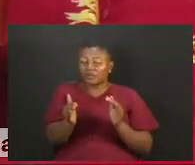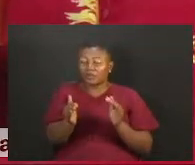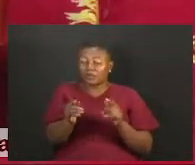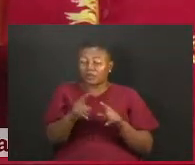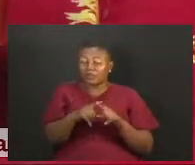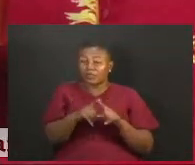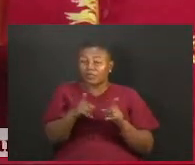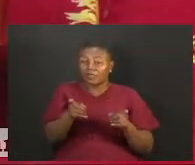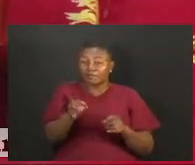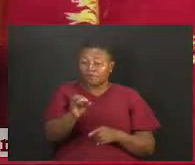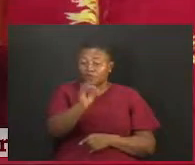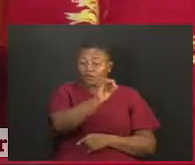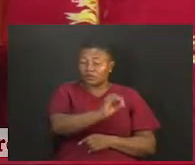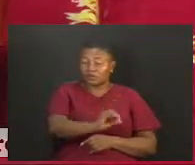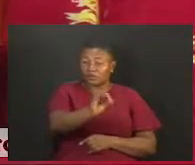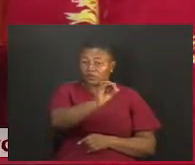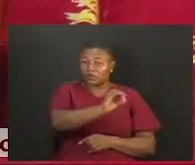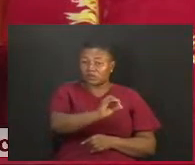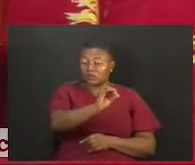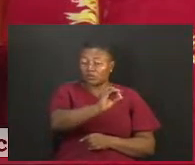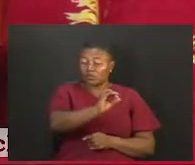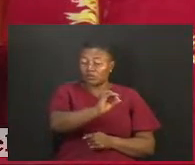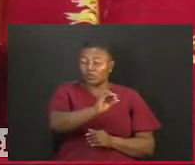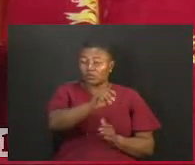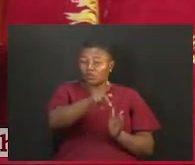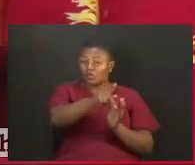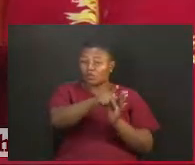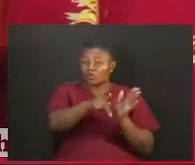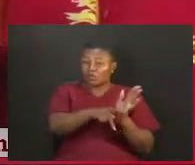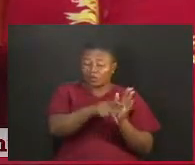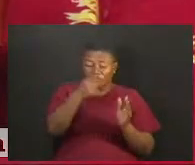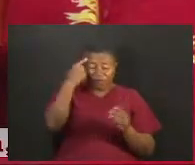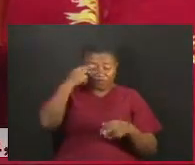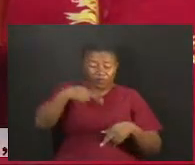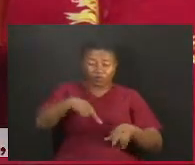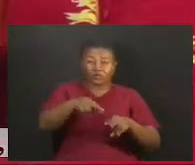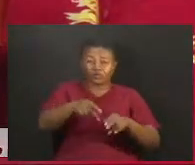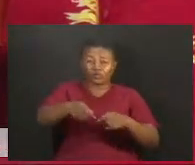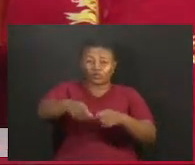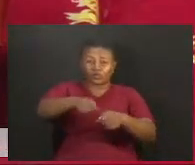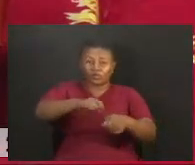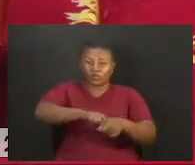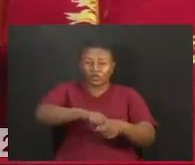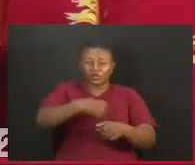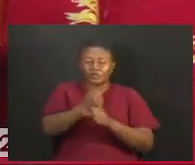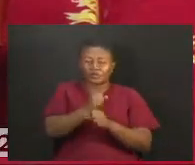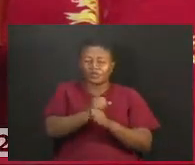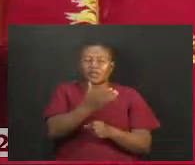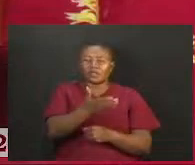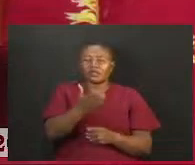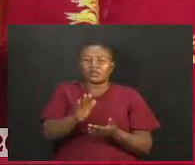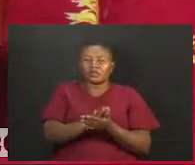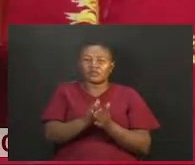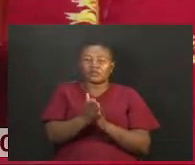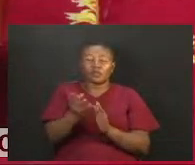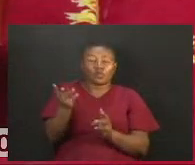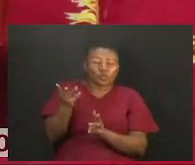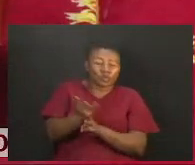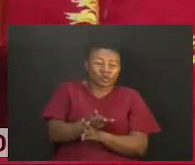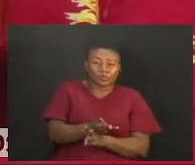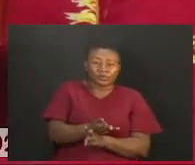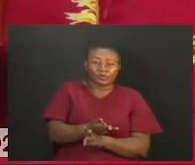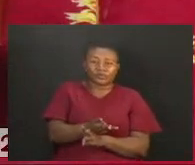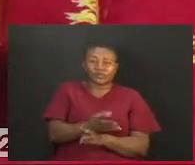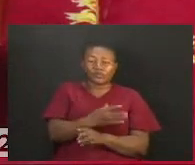existing zero-rated policy for road tolls has increased the situation and dimmed the prospect of raising